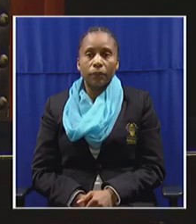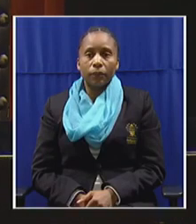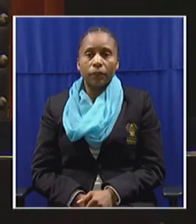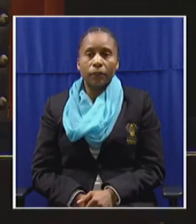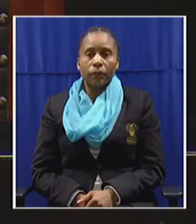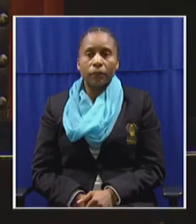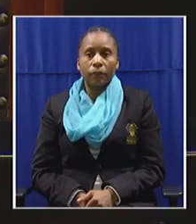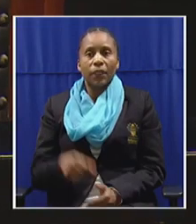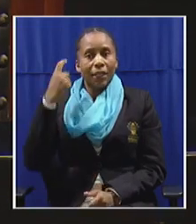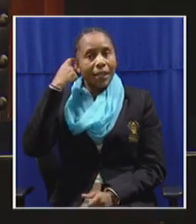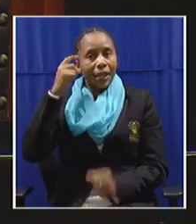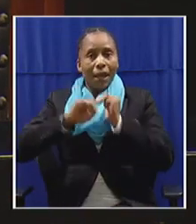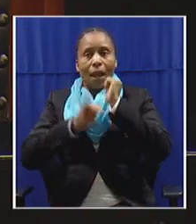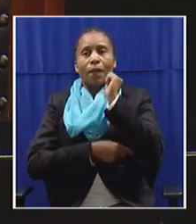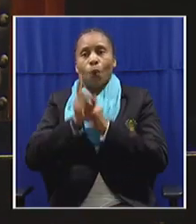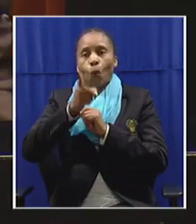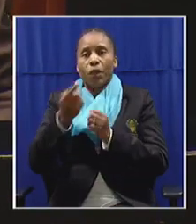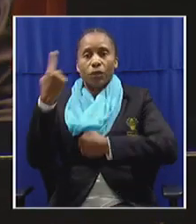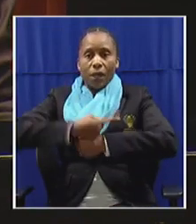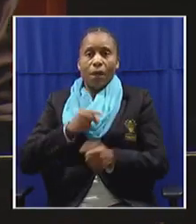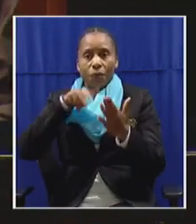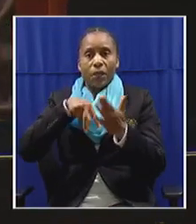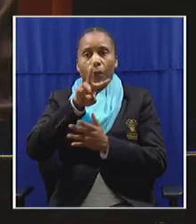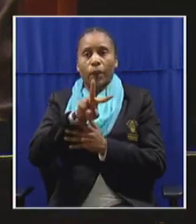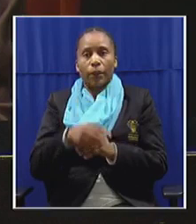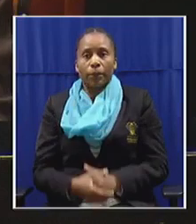The Secretary will read the last order of the day.